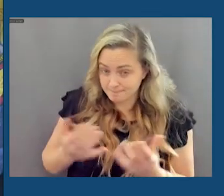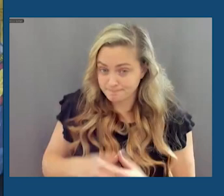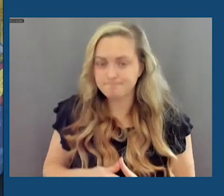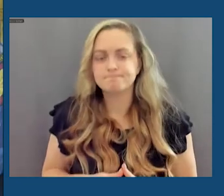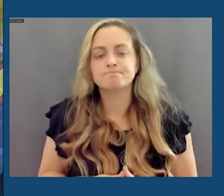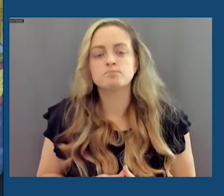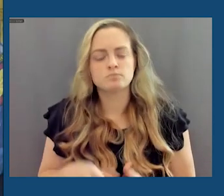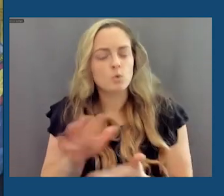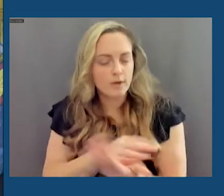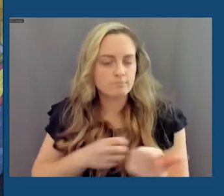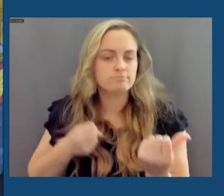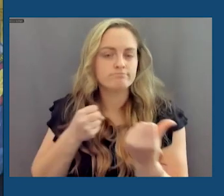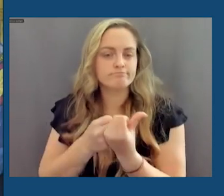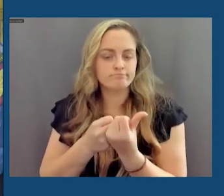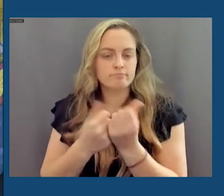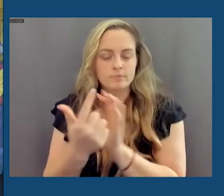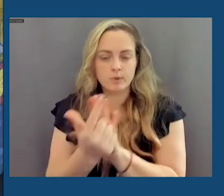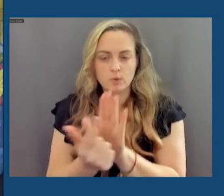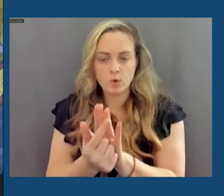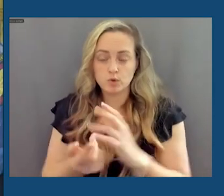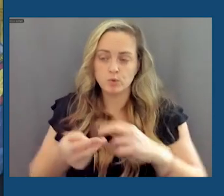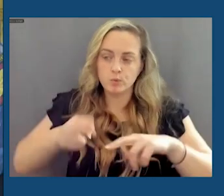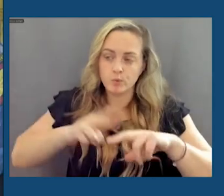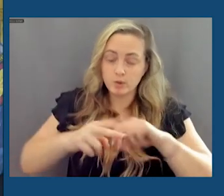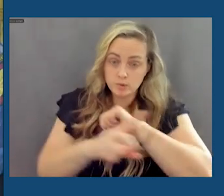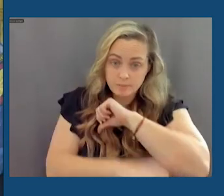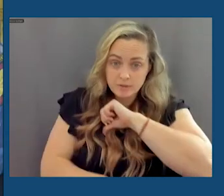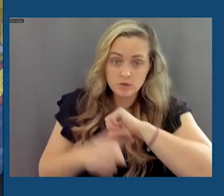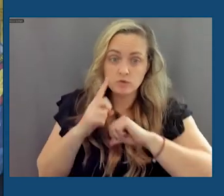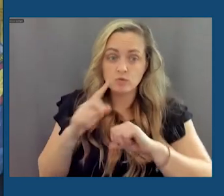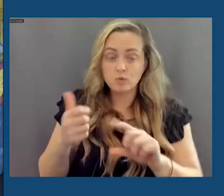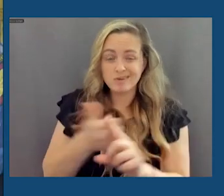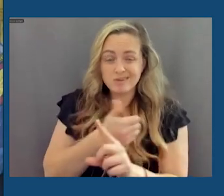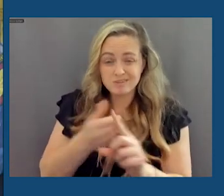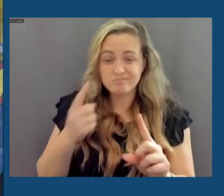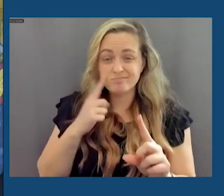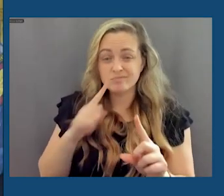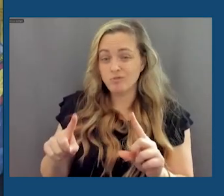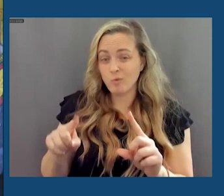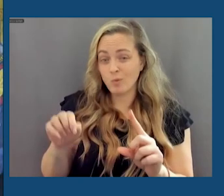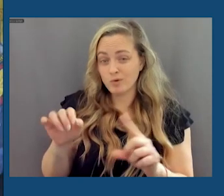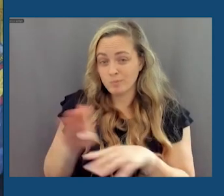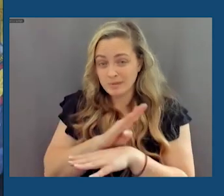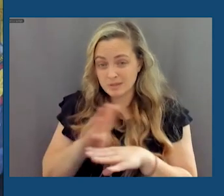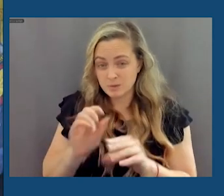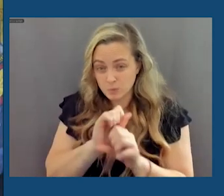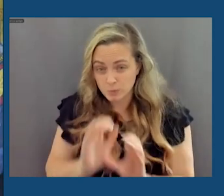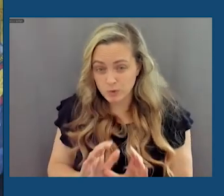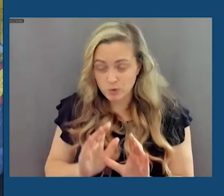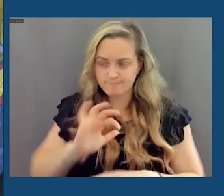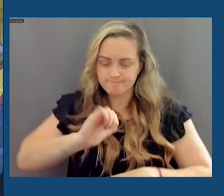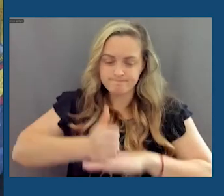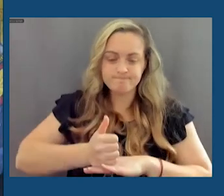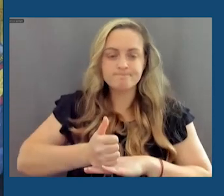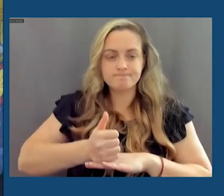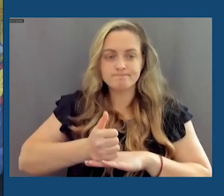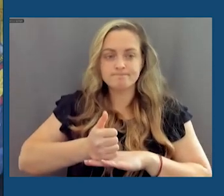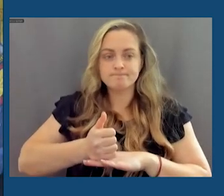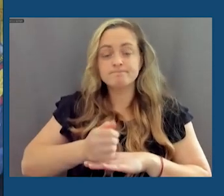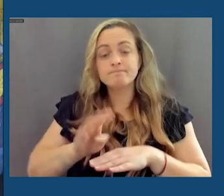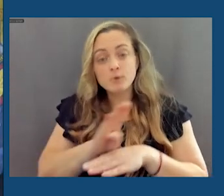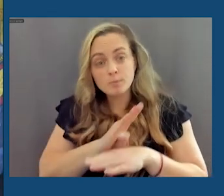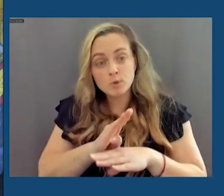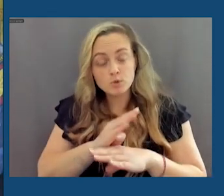support legislation to increase penalties for the assault of retail workers, along with the creation of a commercial